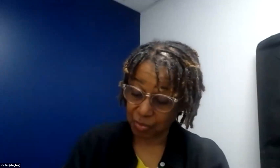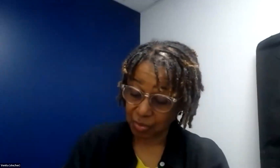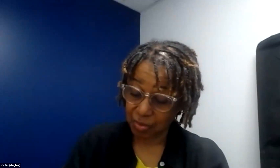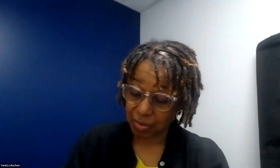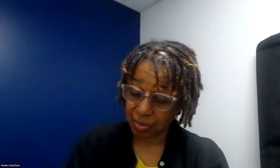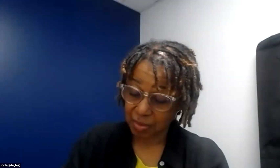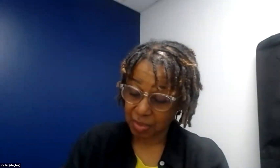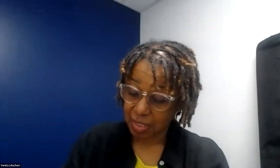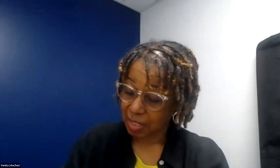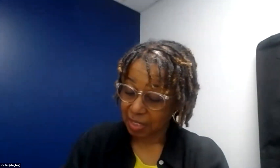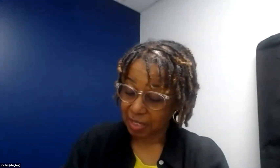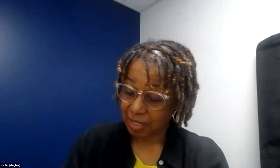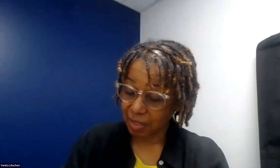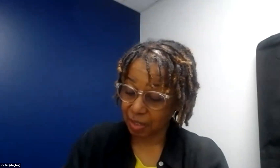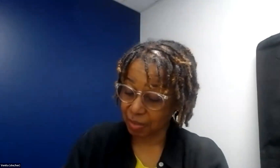powerful.